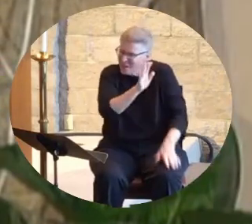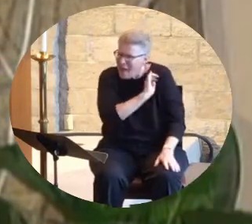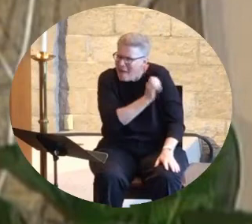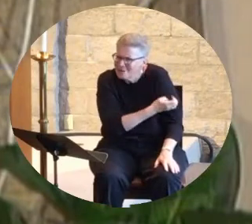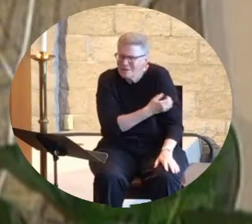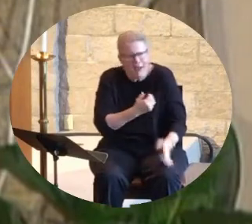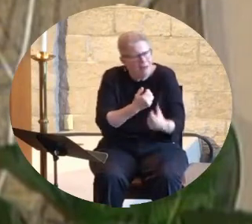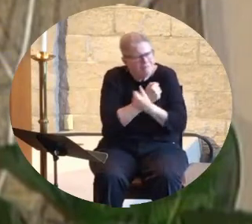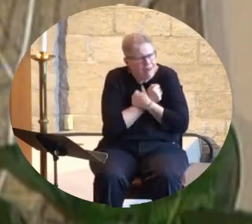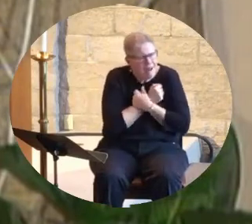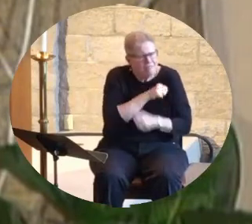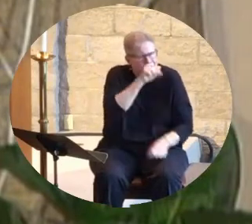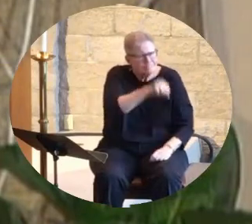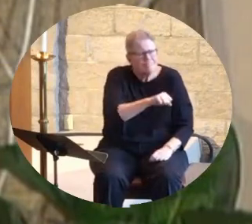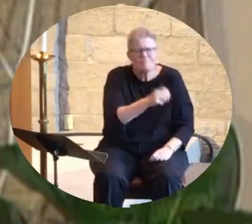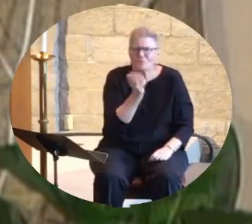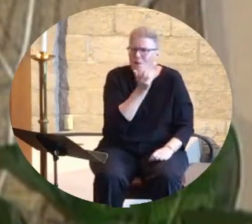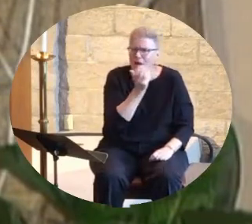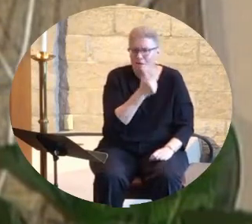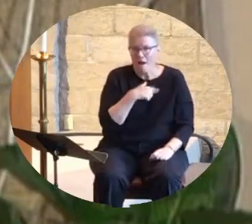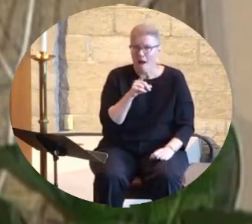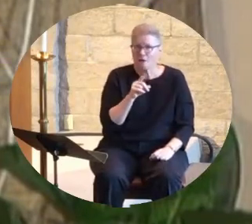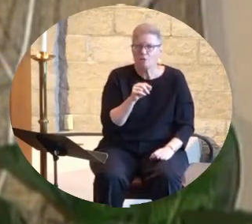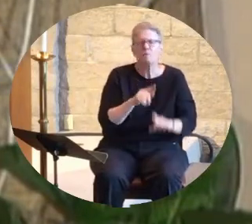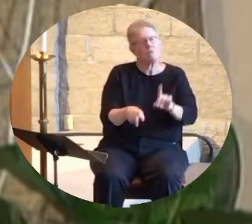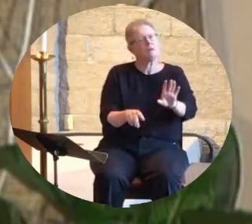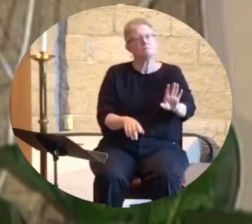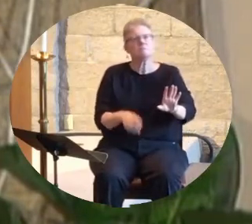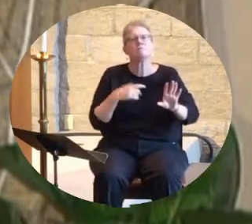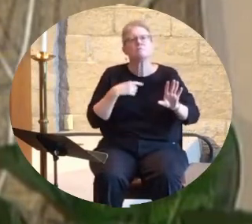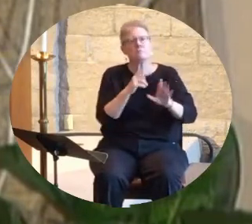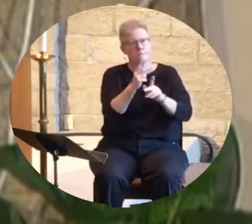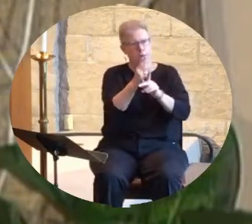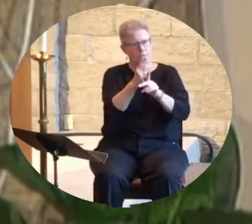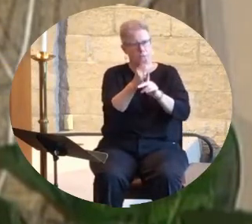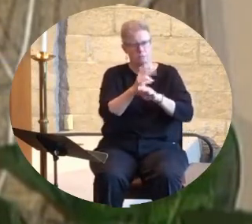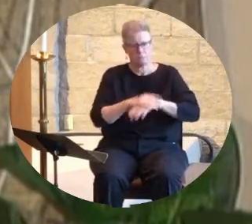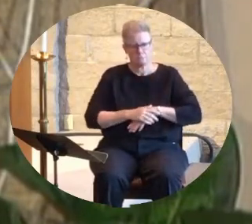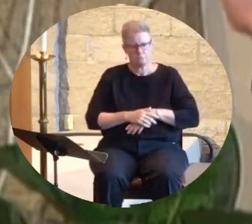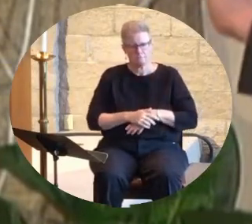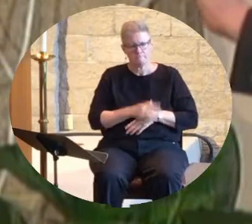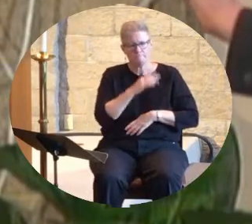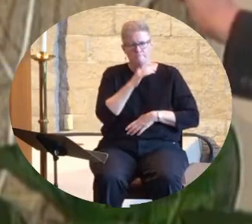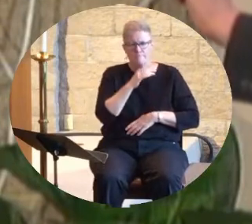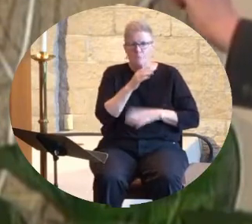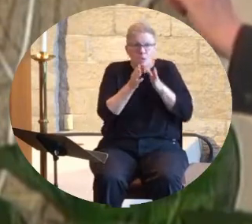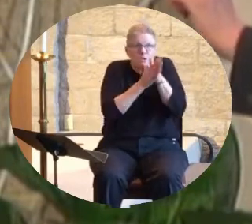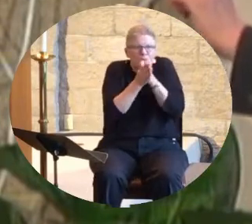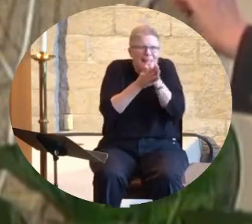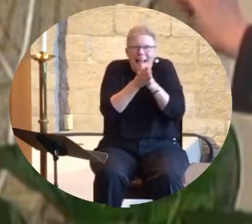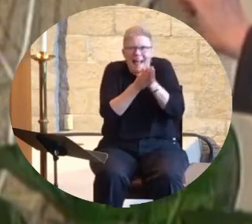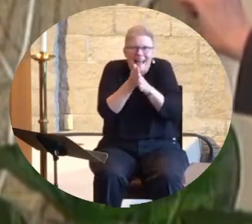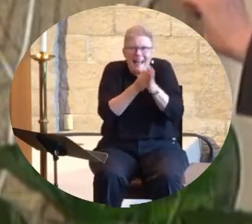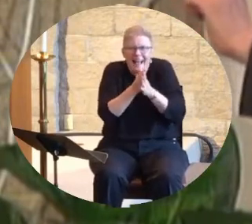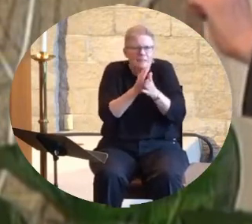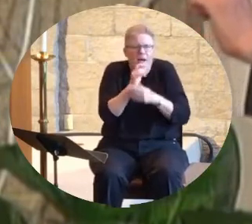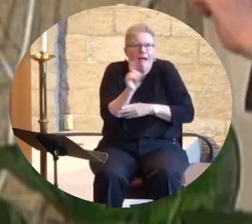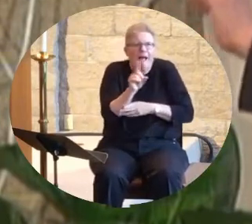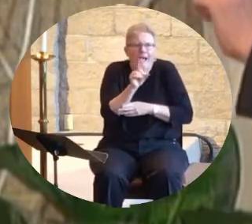do. But let me be careful. Don't let enthusiasm run too far without